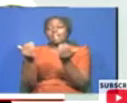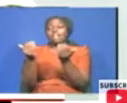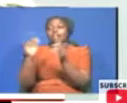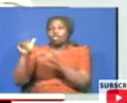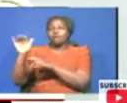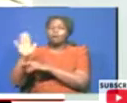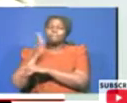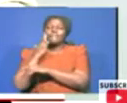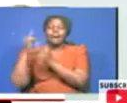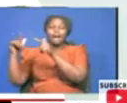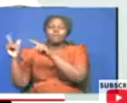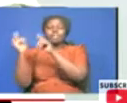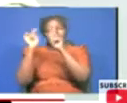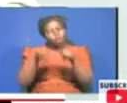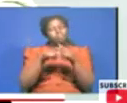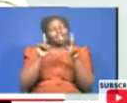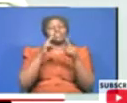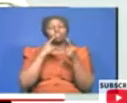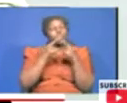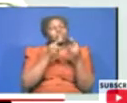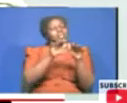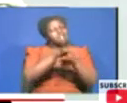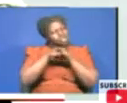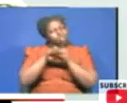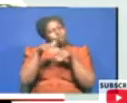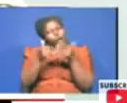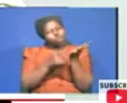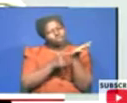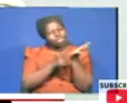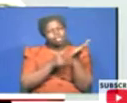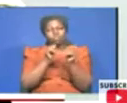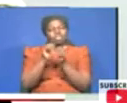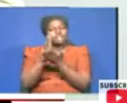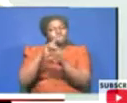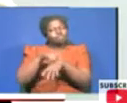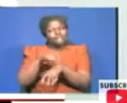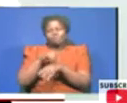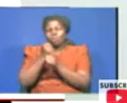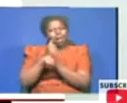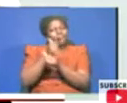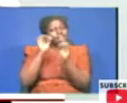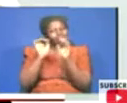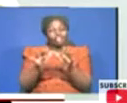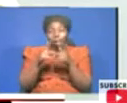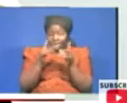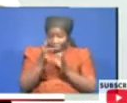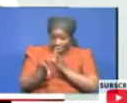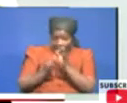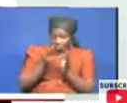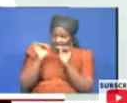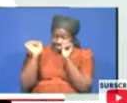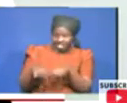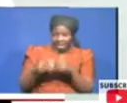mother tongue to English or Kiswahili, which sometimes it doesn't work. But if it can